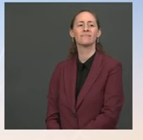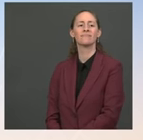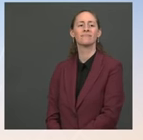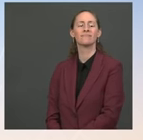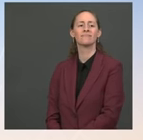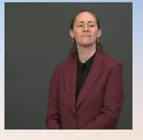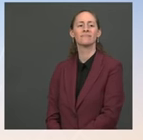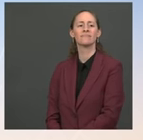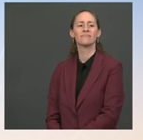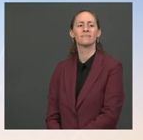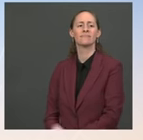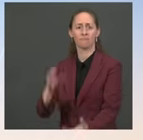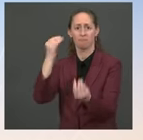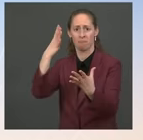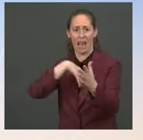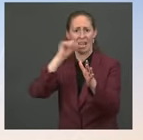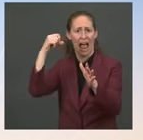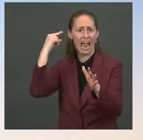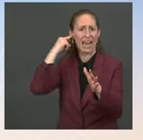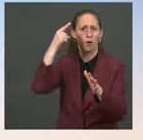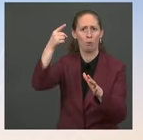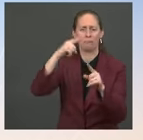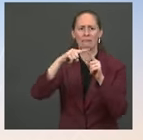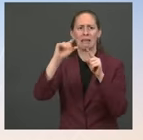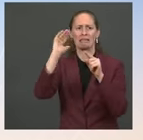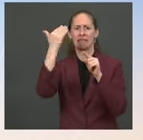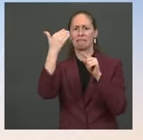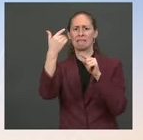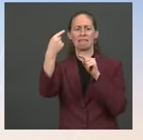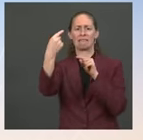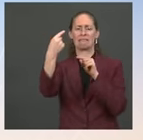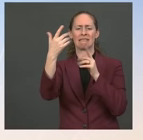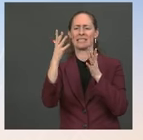see if we can fix the audio issues, because I just have to go in a minute.